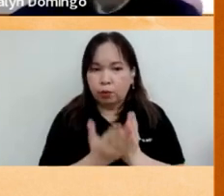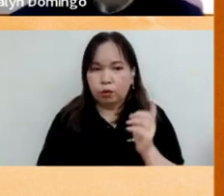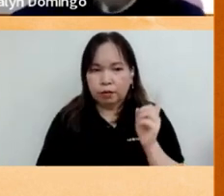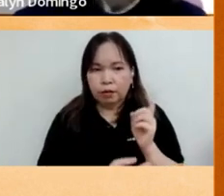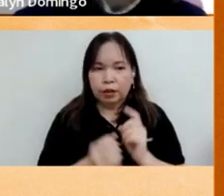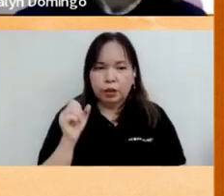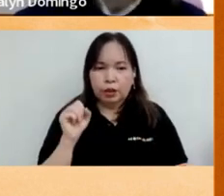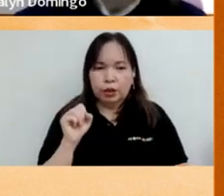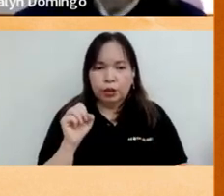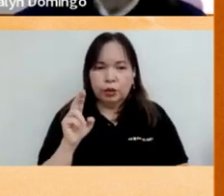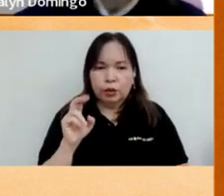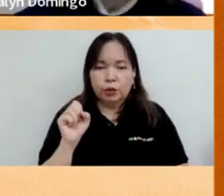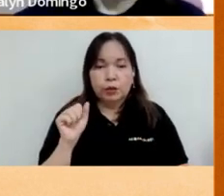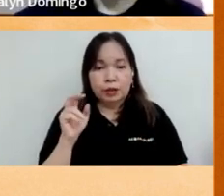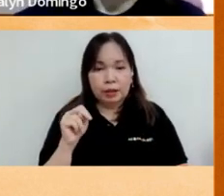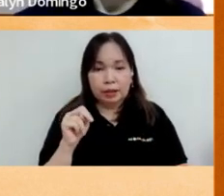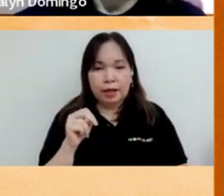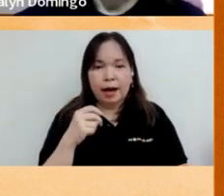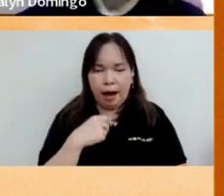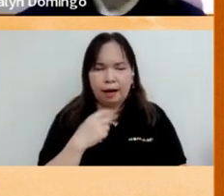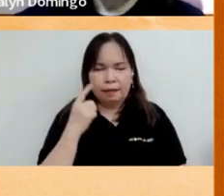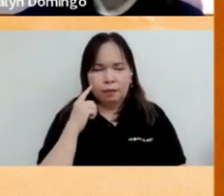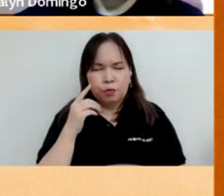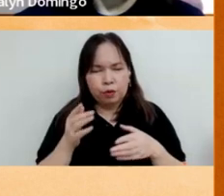Nell, who developed this treatment modality.